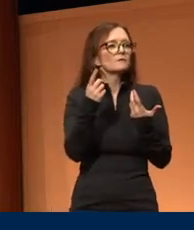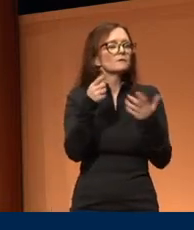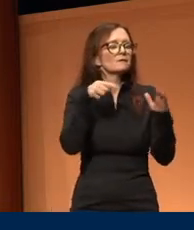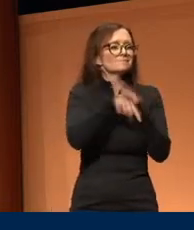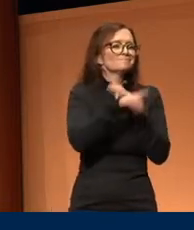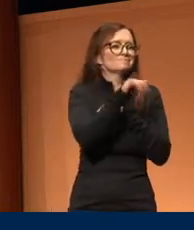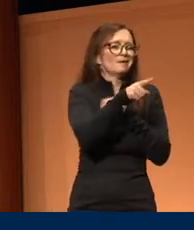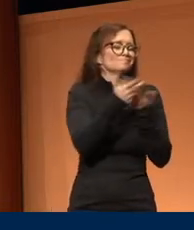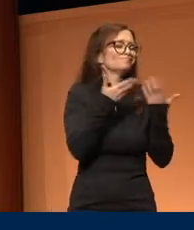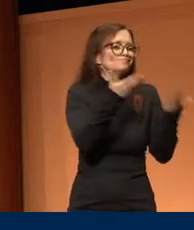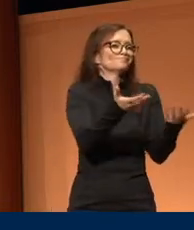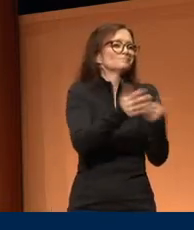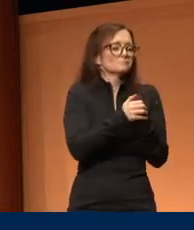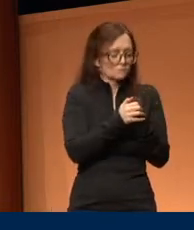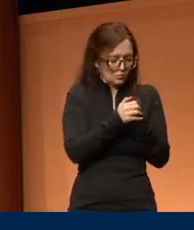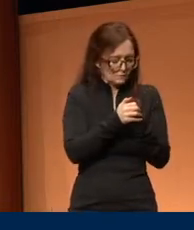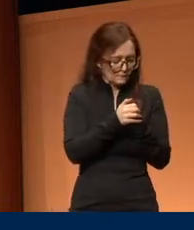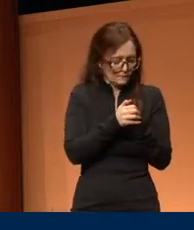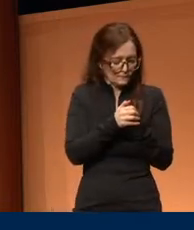the association.